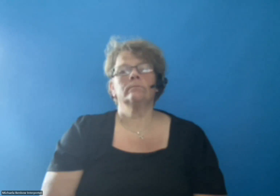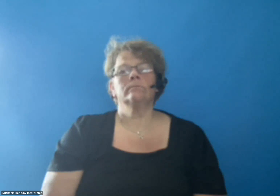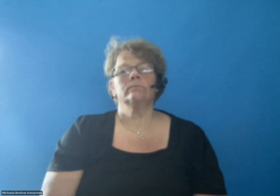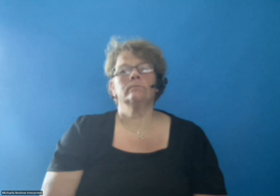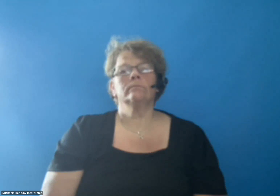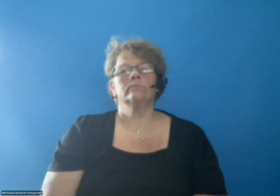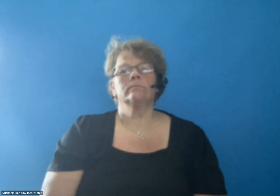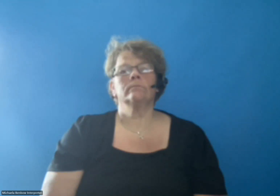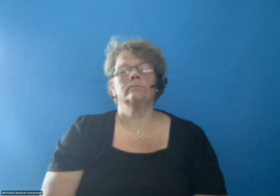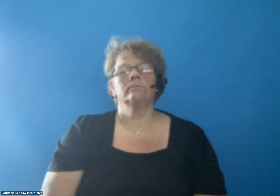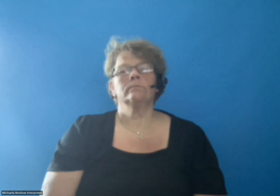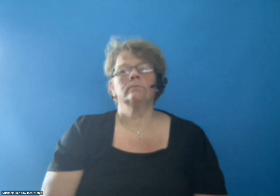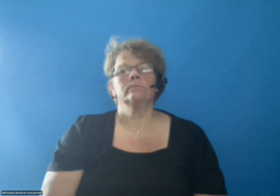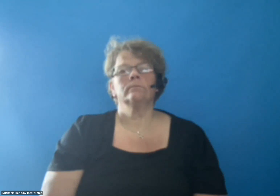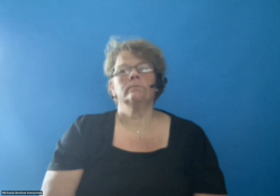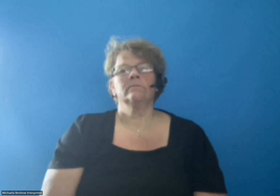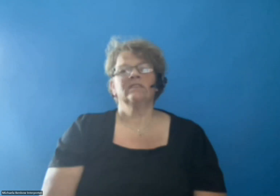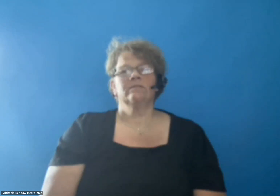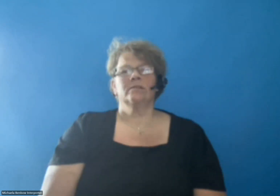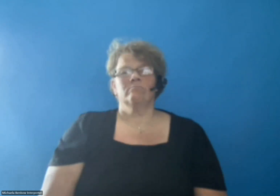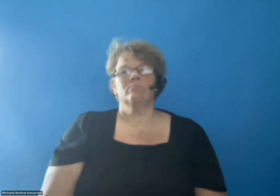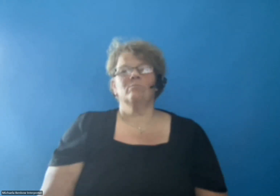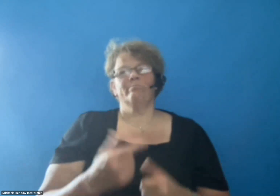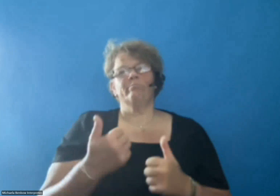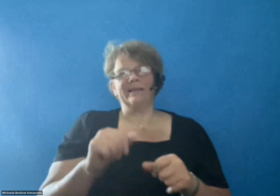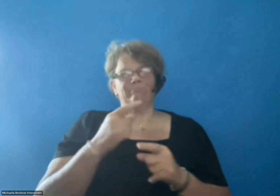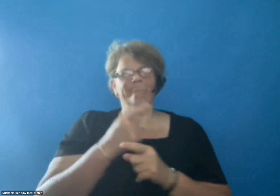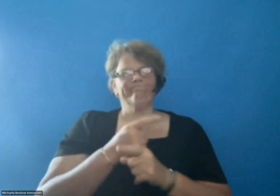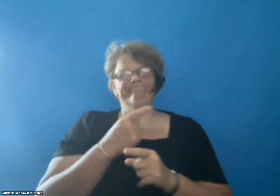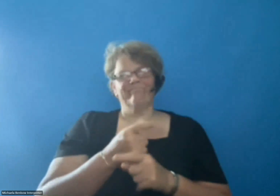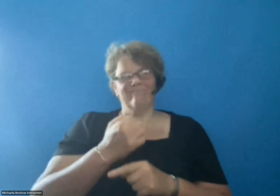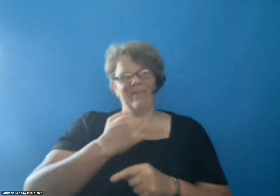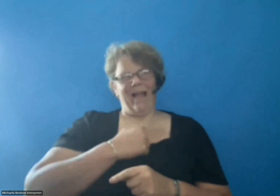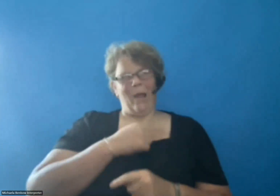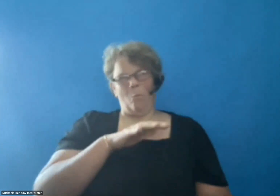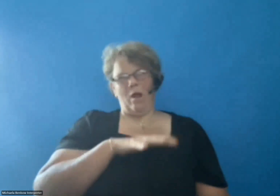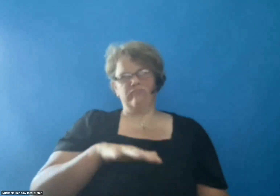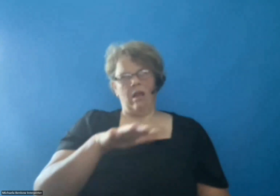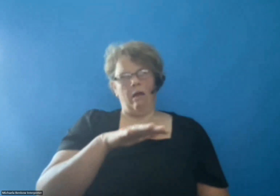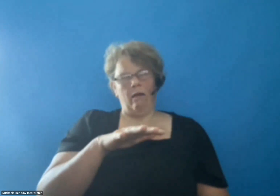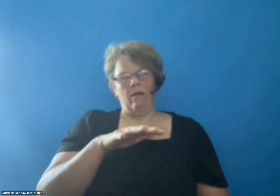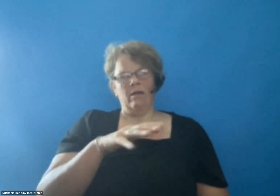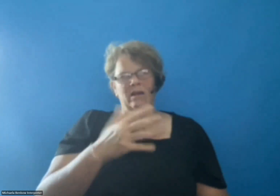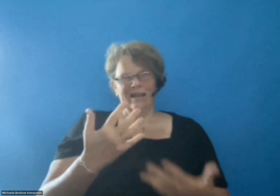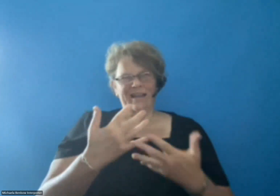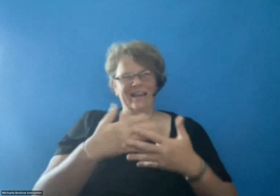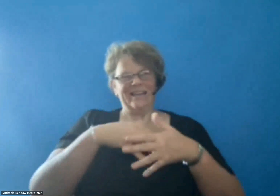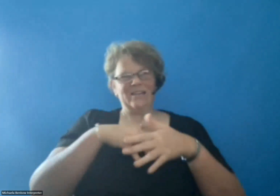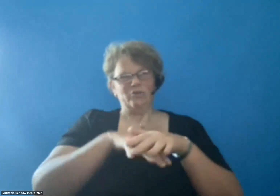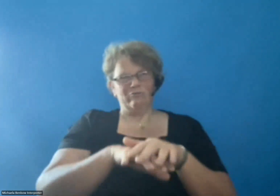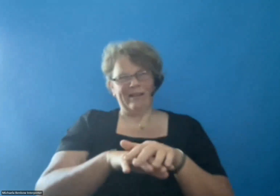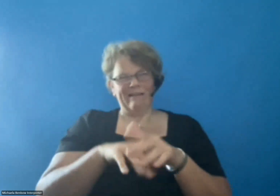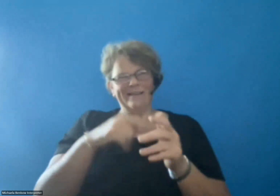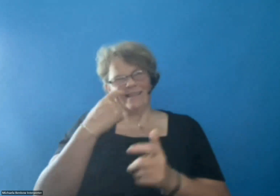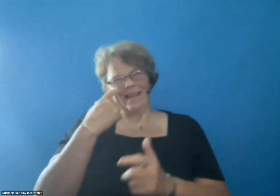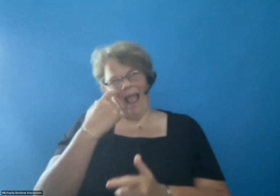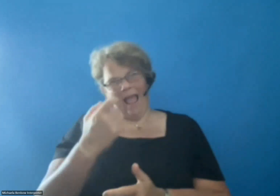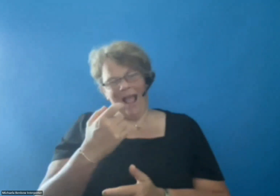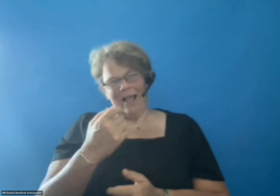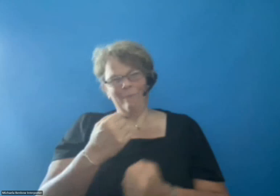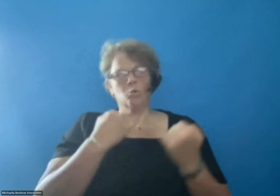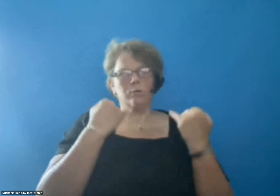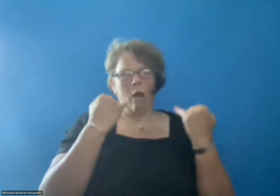about the areas under our remit, if you like, as an ICB and a broader integrated care partnership for Derby and Derbyshire. Clearly, you know, in